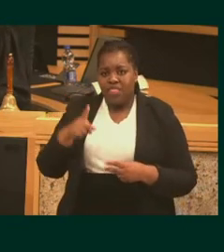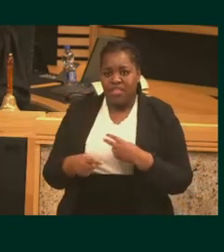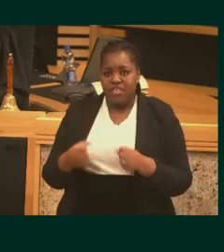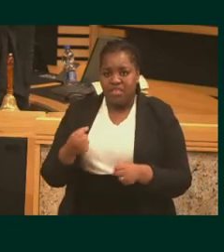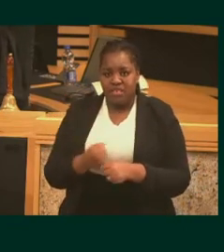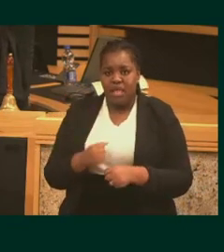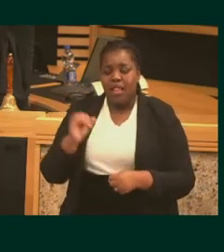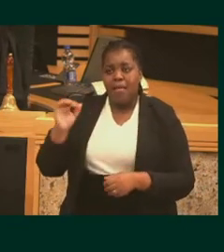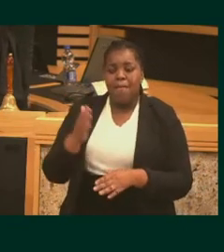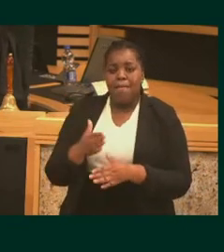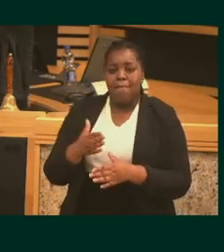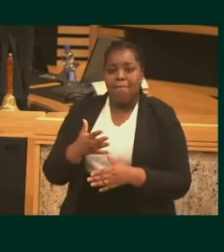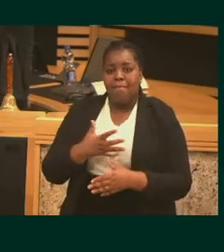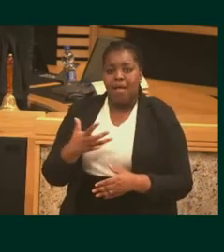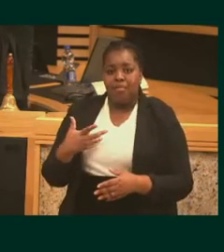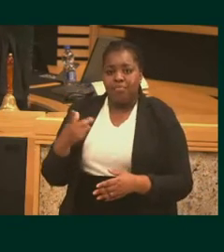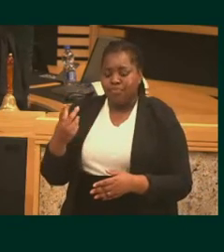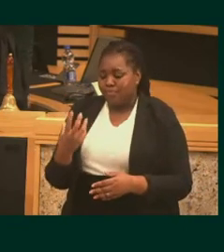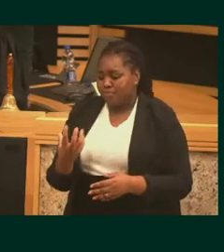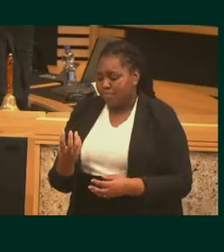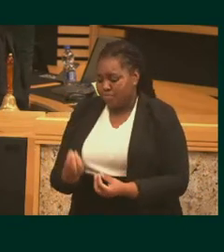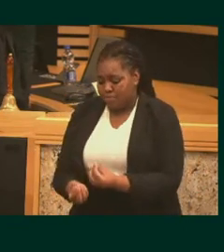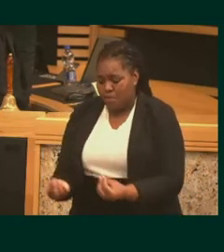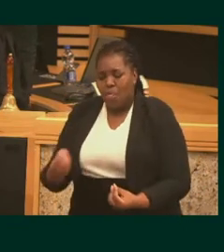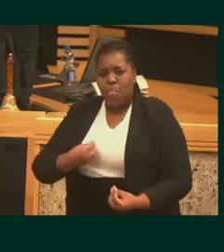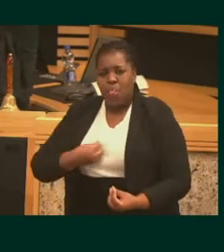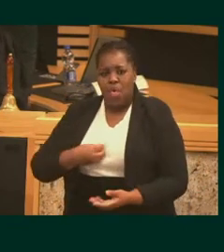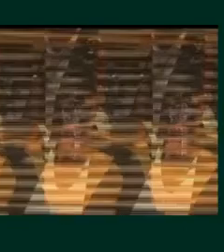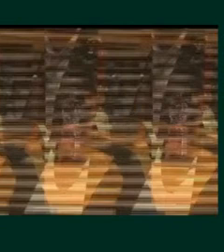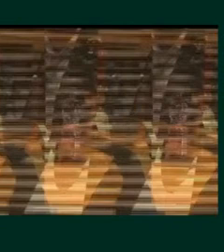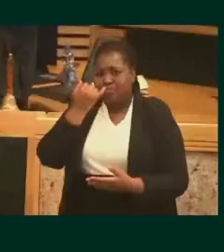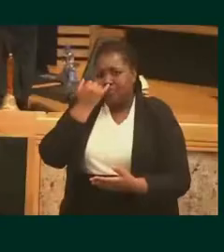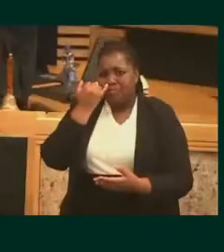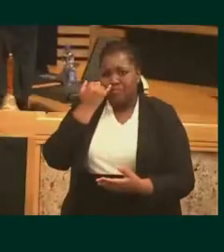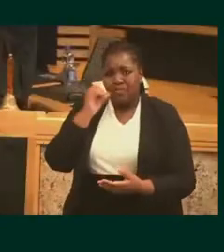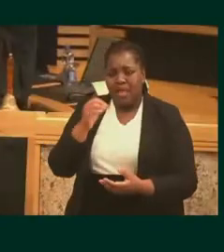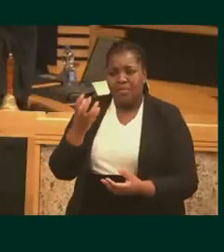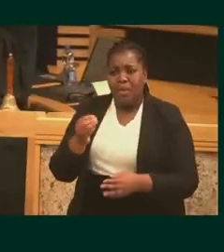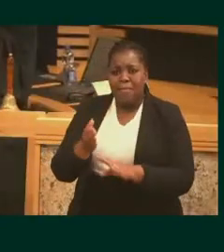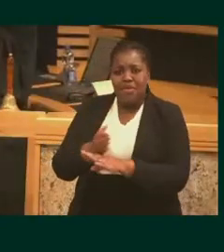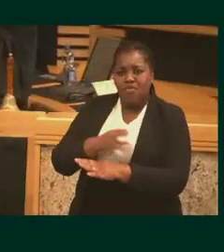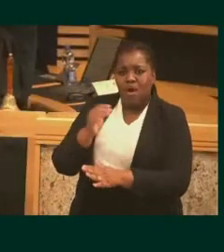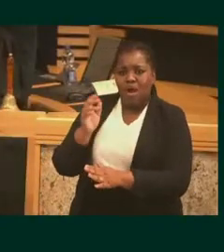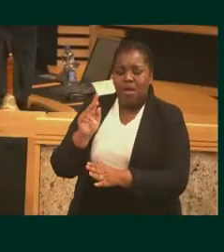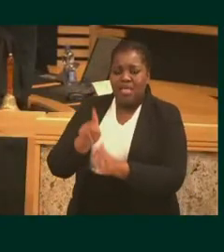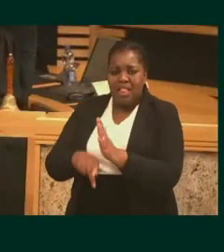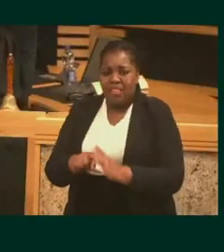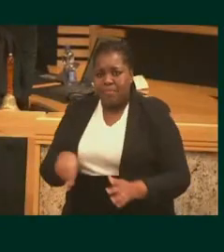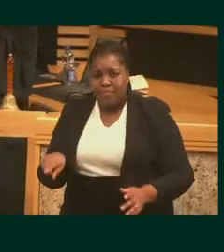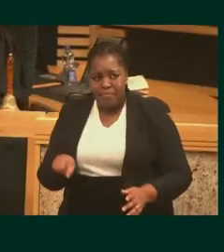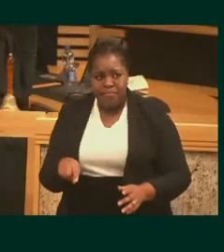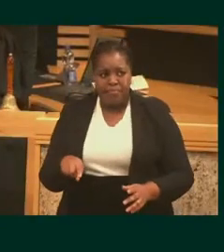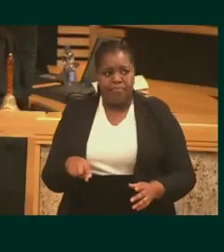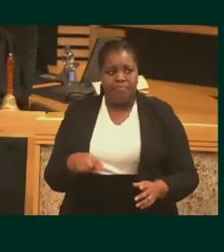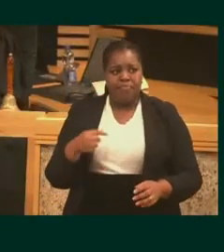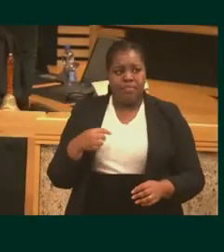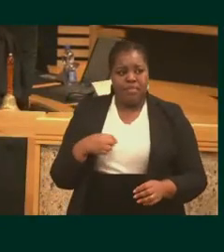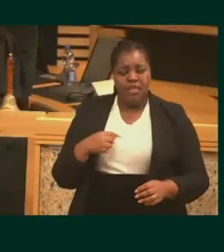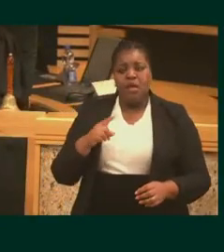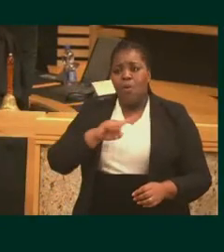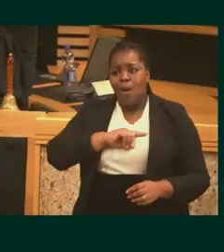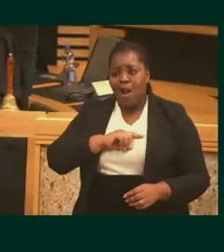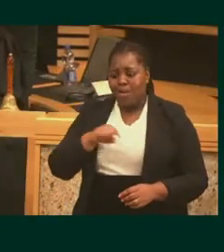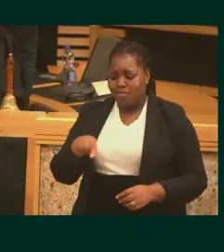mother allegedly poisoned her three youth children before taking her life apparently motivated by extreme